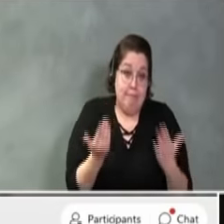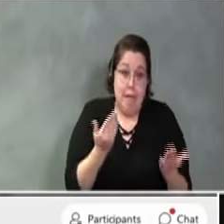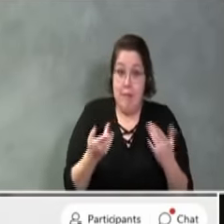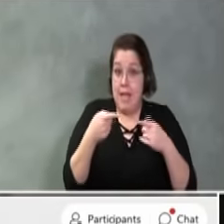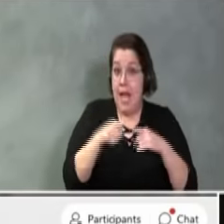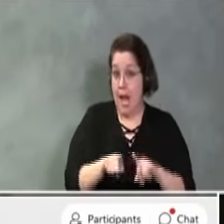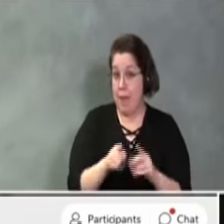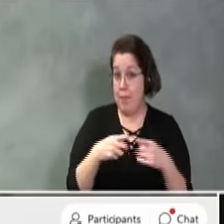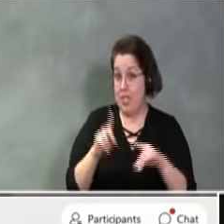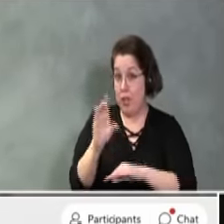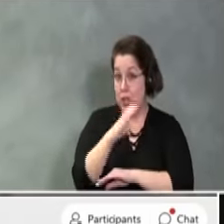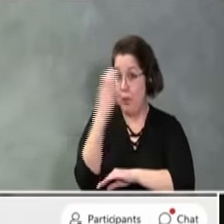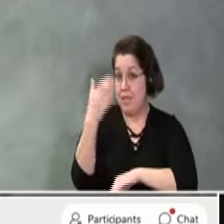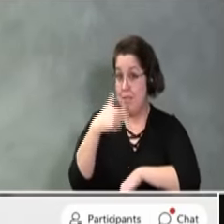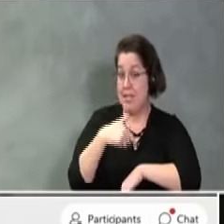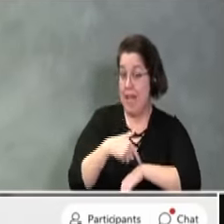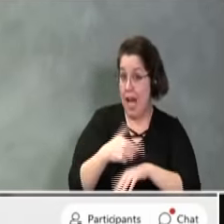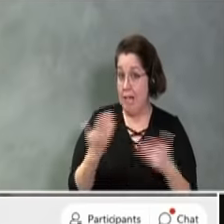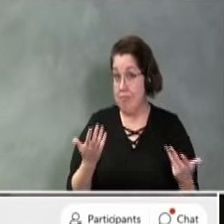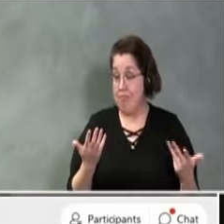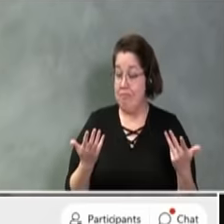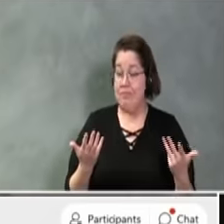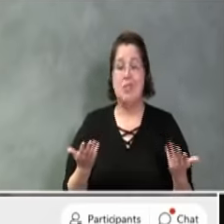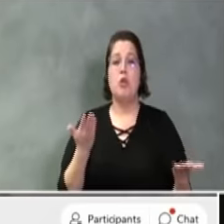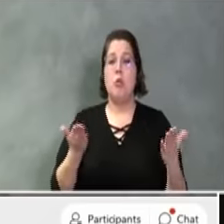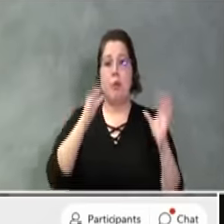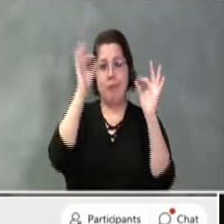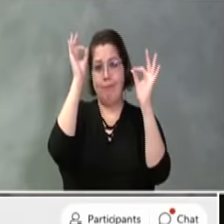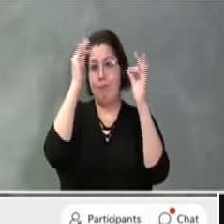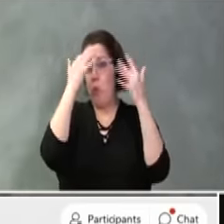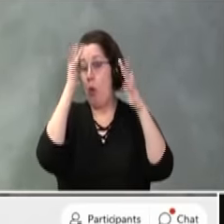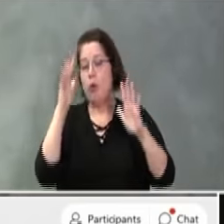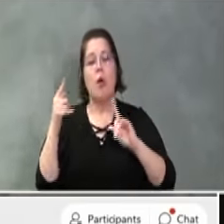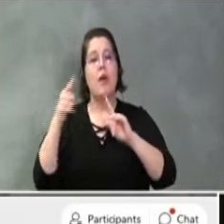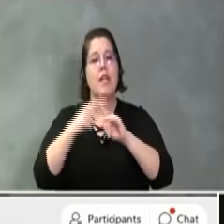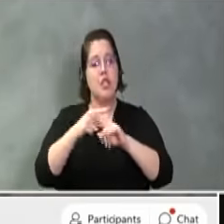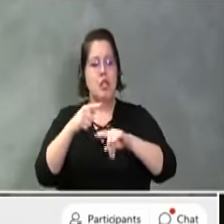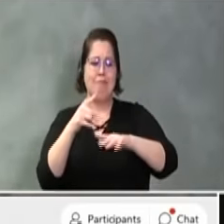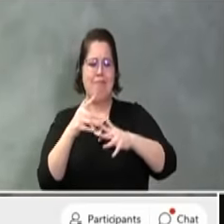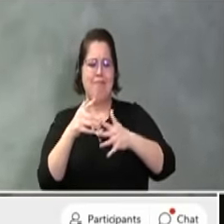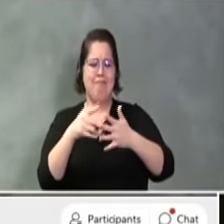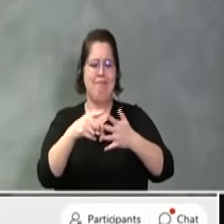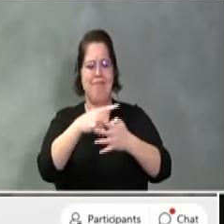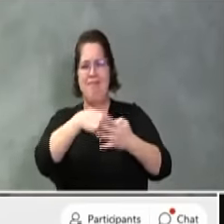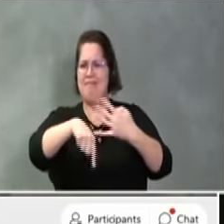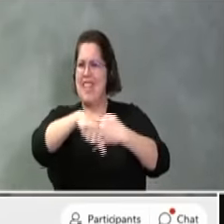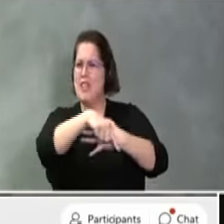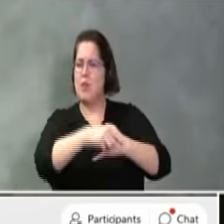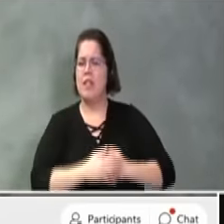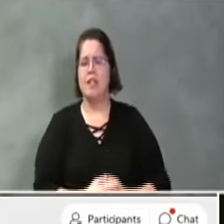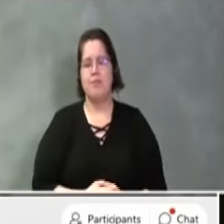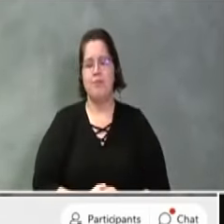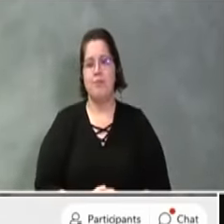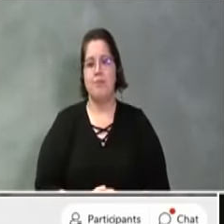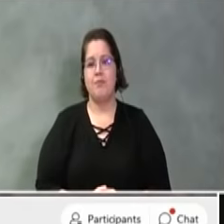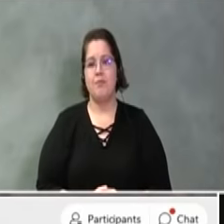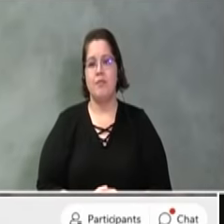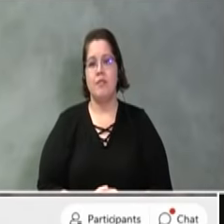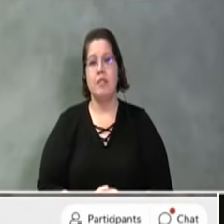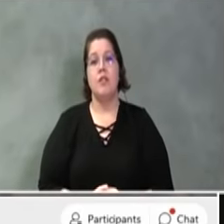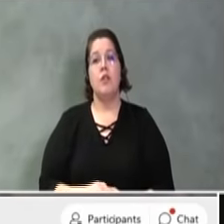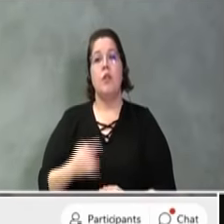on Christmas? So we probably won't know that till early next week. We are getting